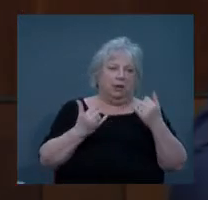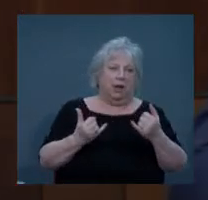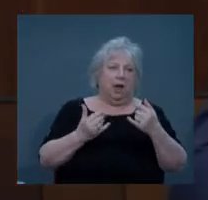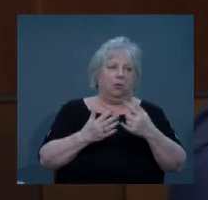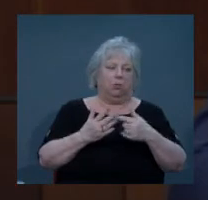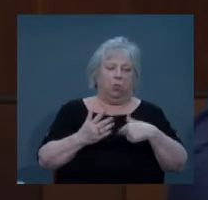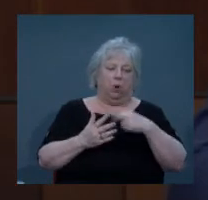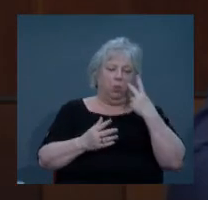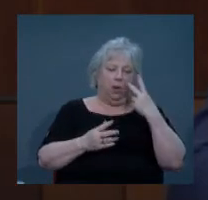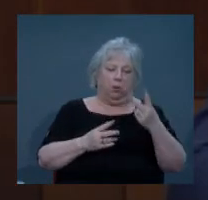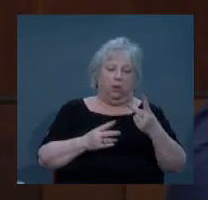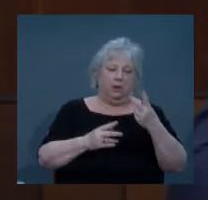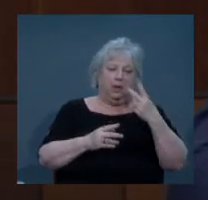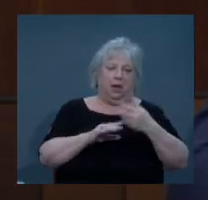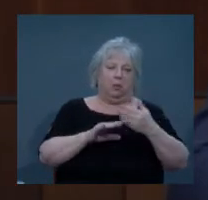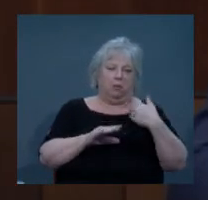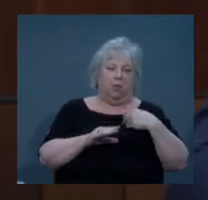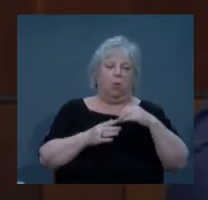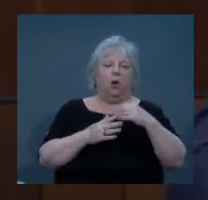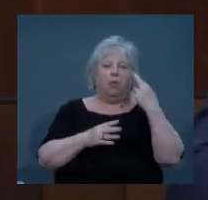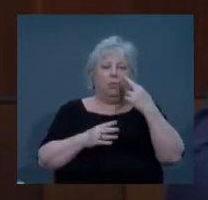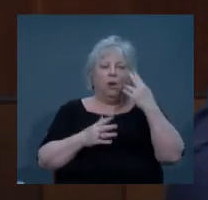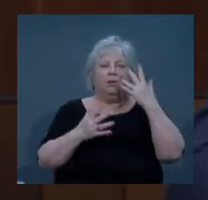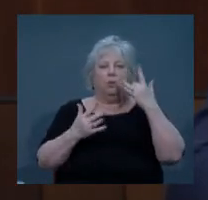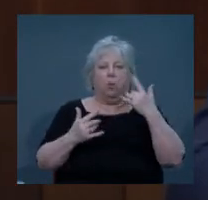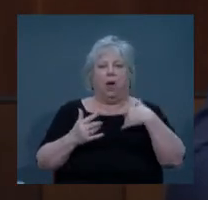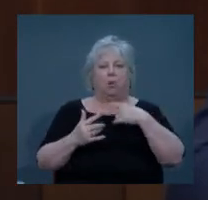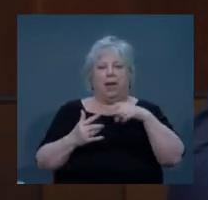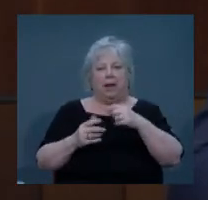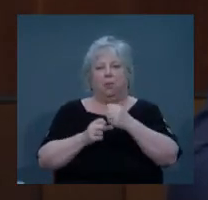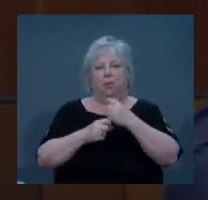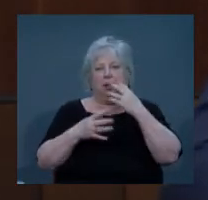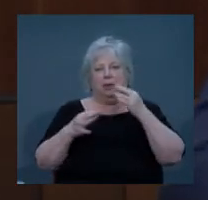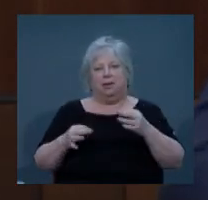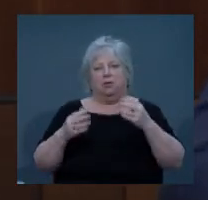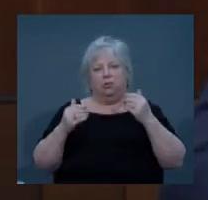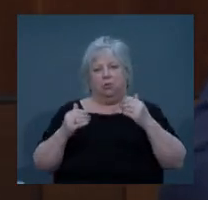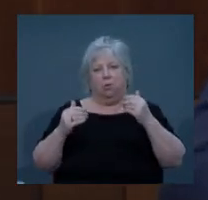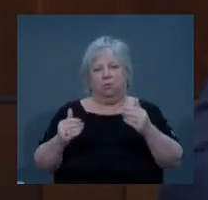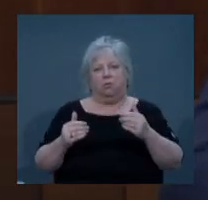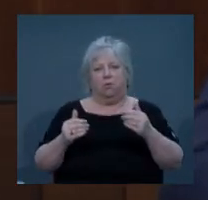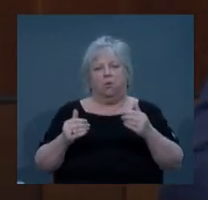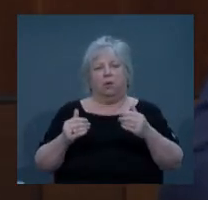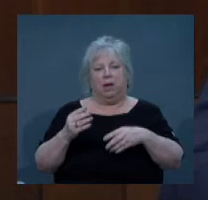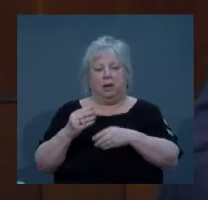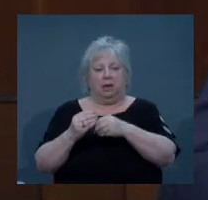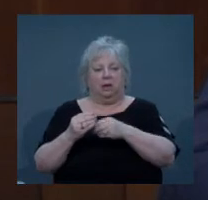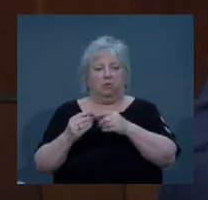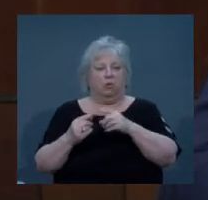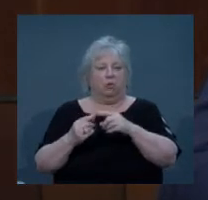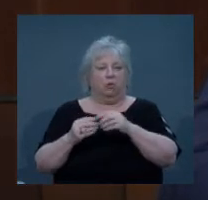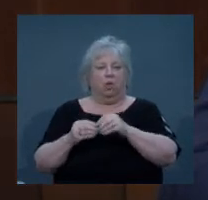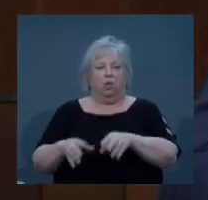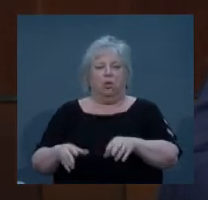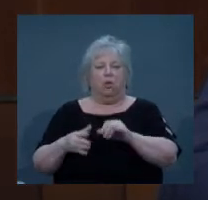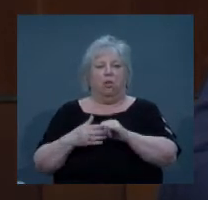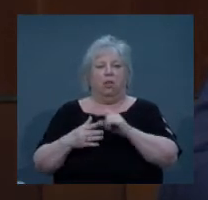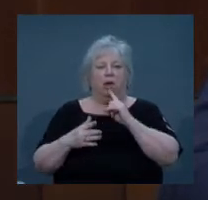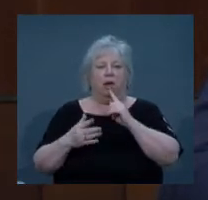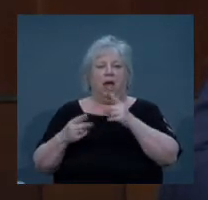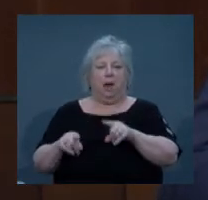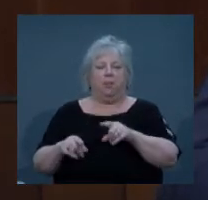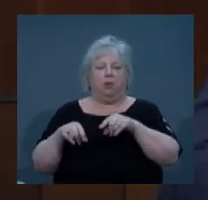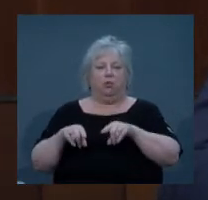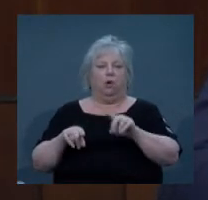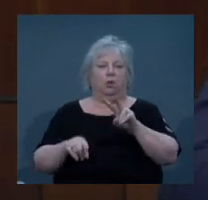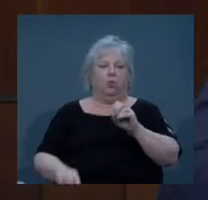what we were looking at and why we had to make some decisions going forward in addition to the loss that was taken in